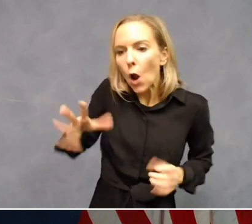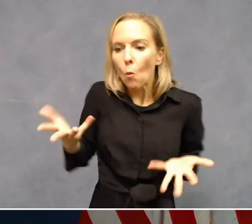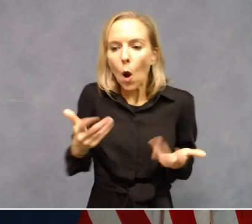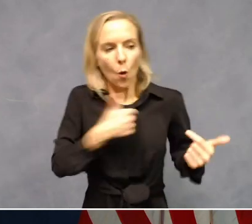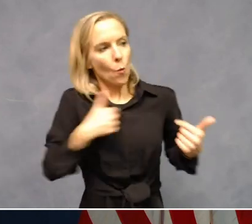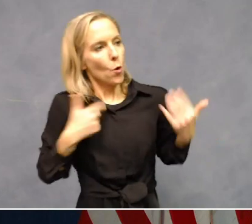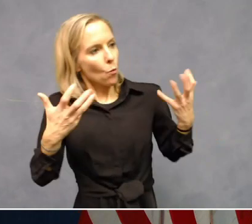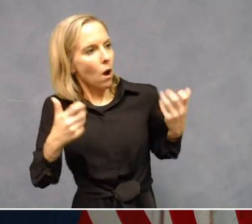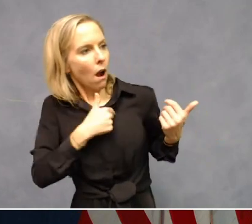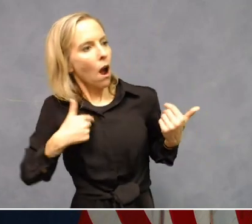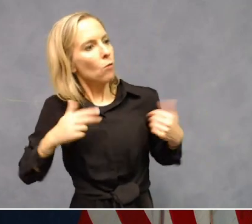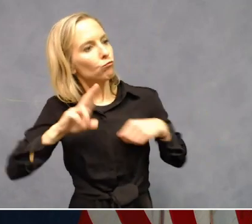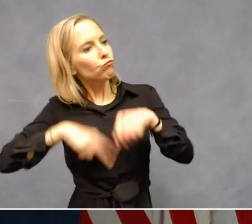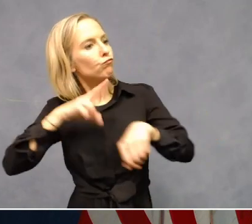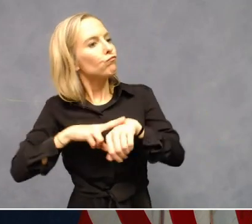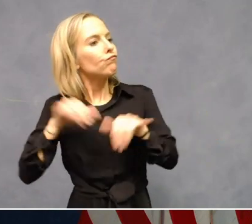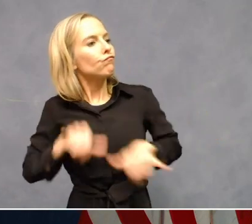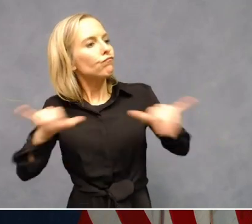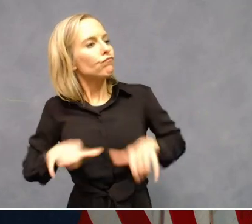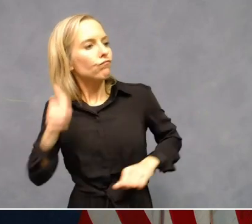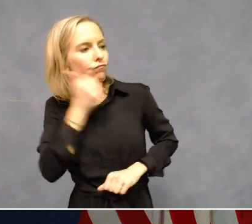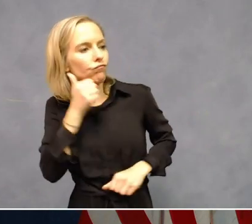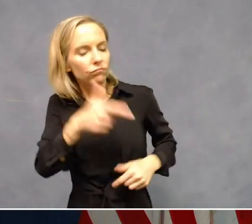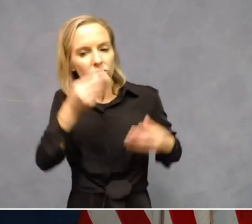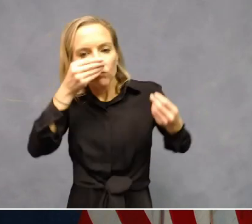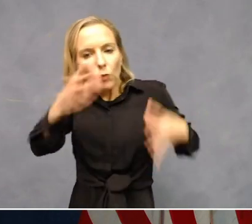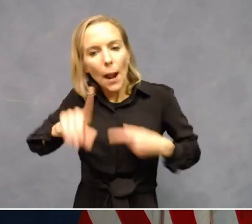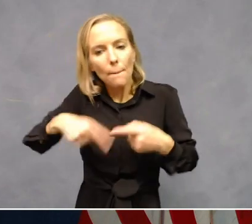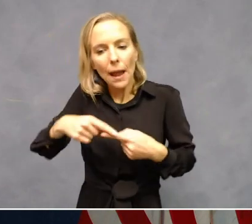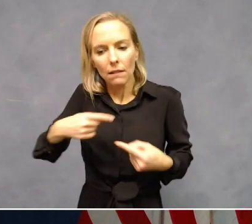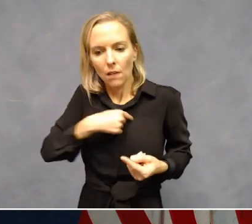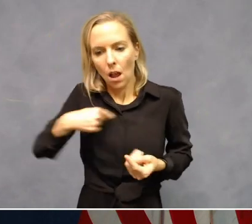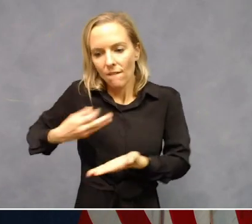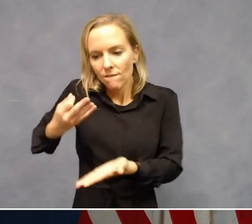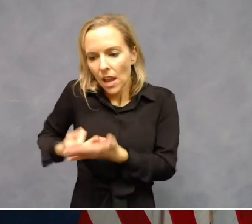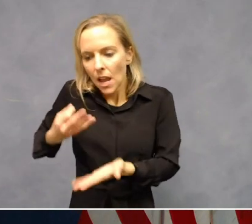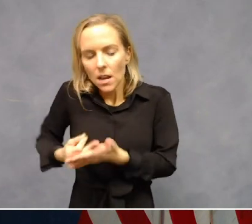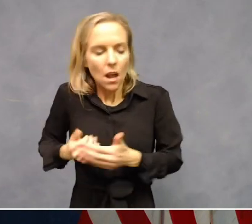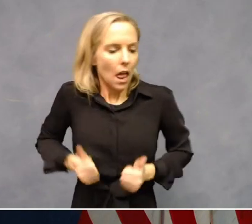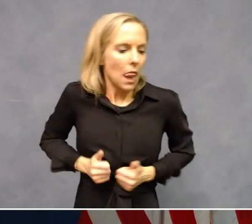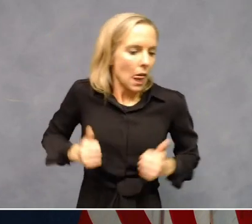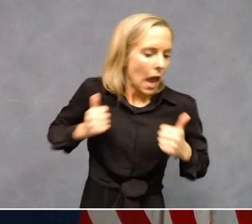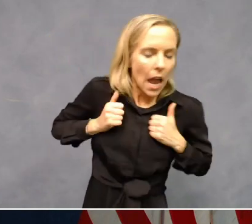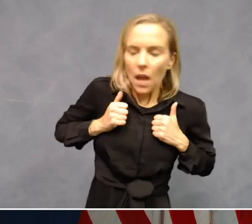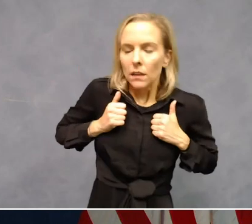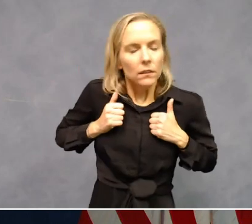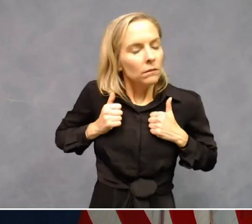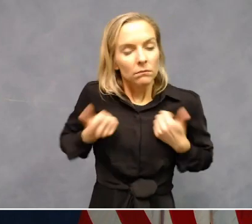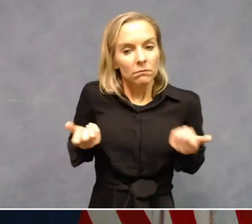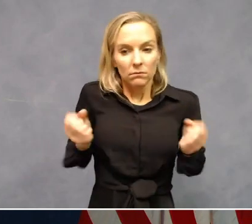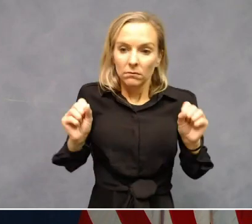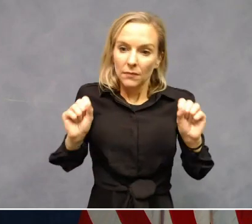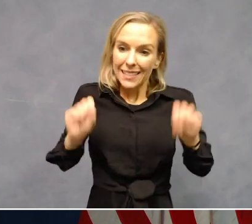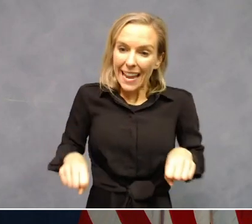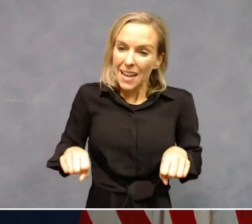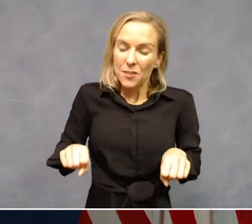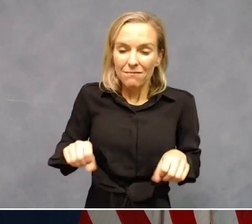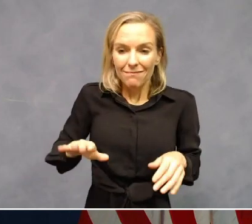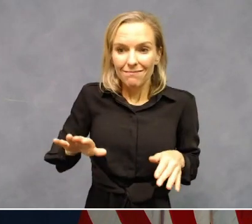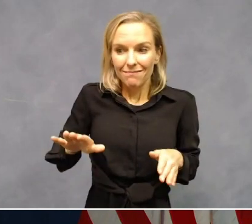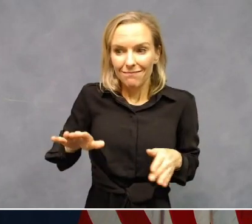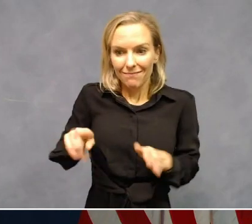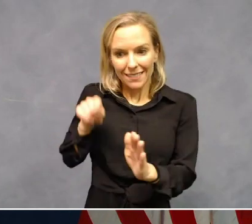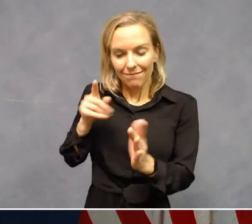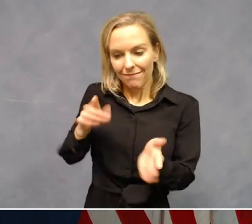doesn't care about our finances or our way of life, but it can be deadly and it spreads